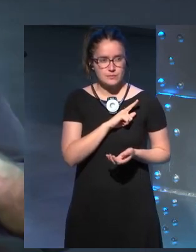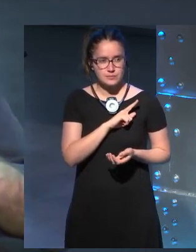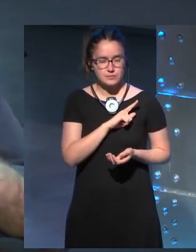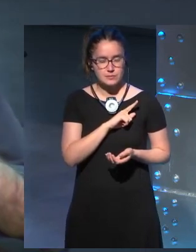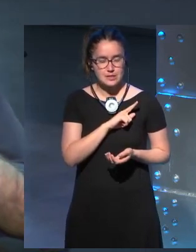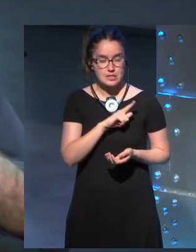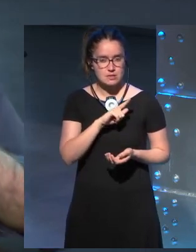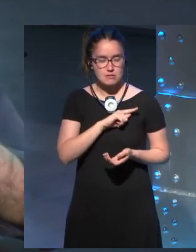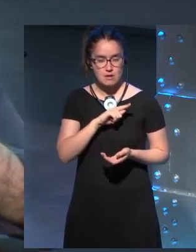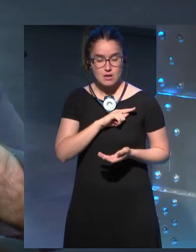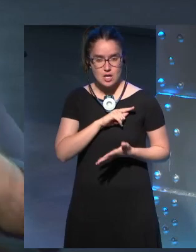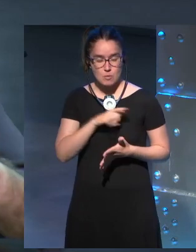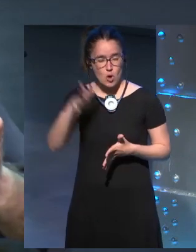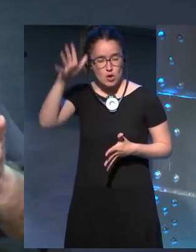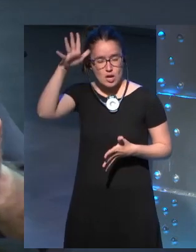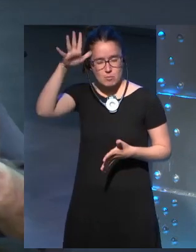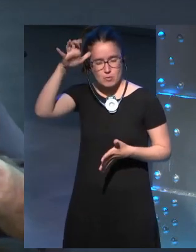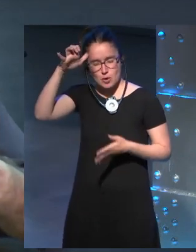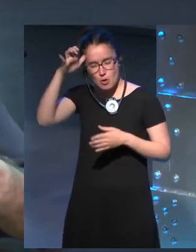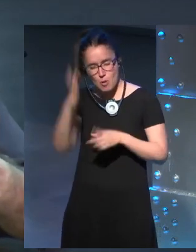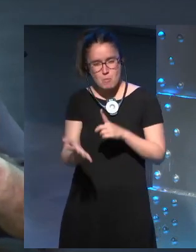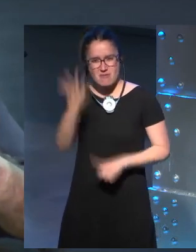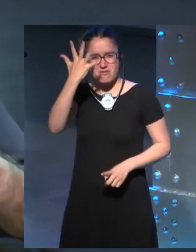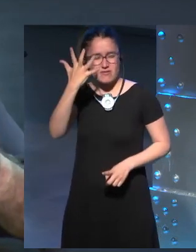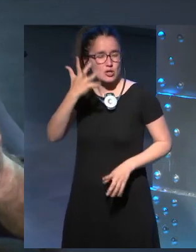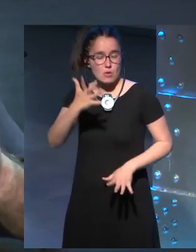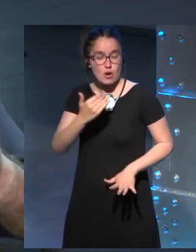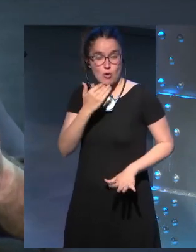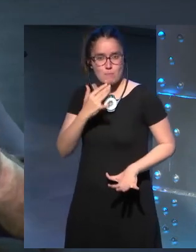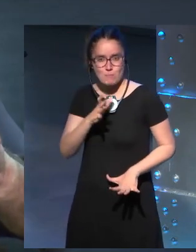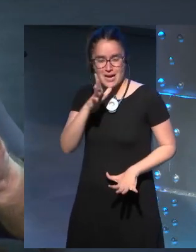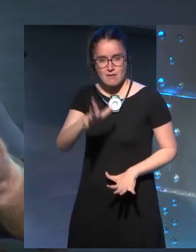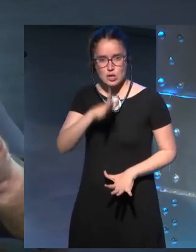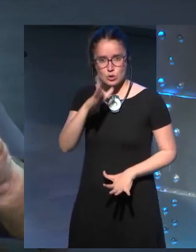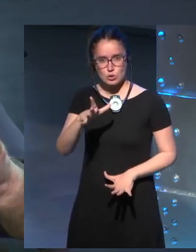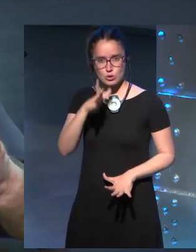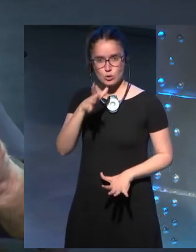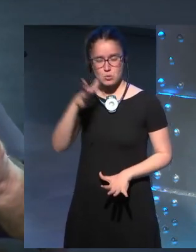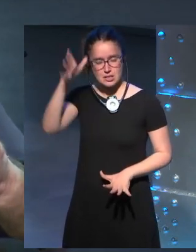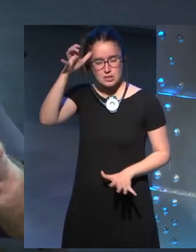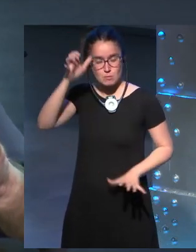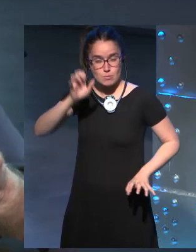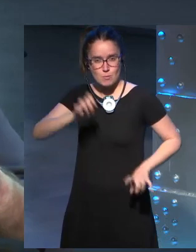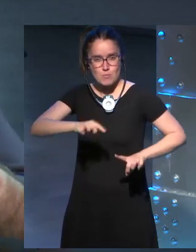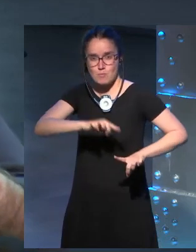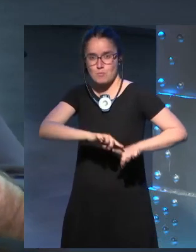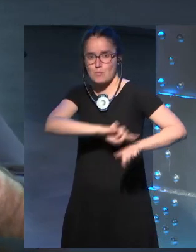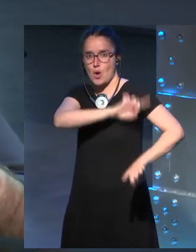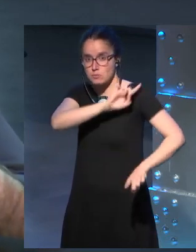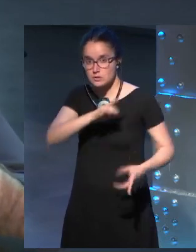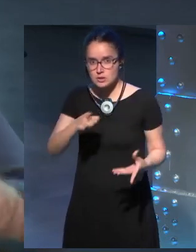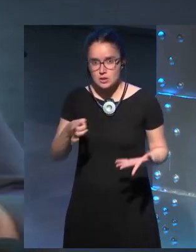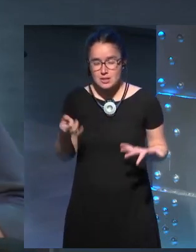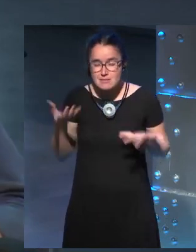overload of that. I find extraordinary, just being pulled into sound, right? Of